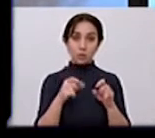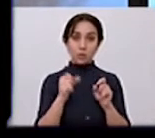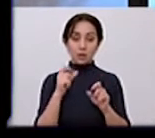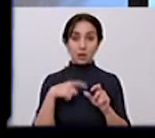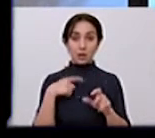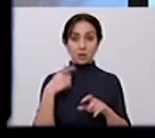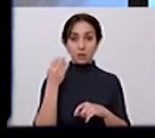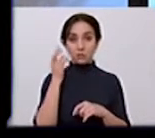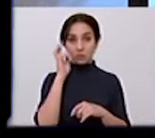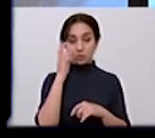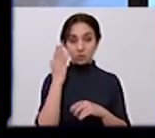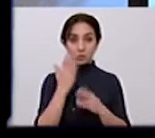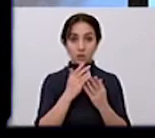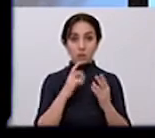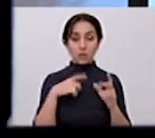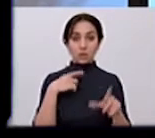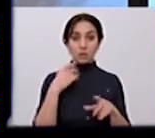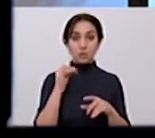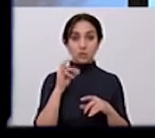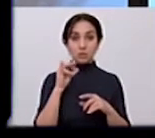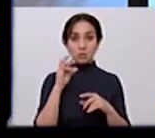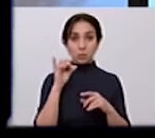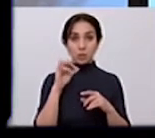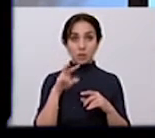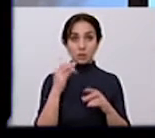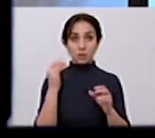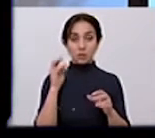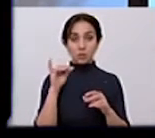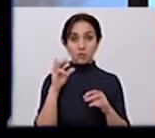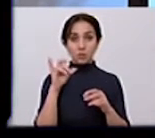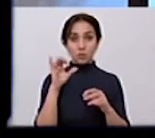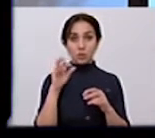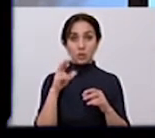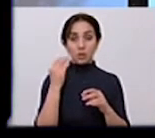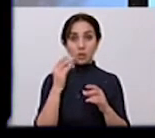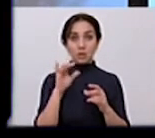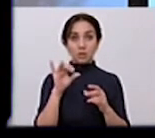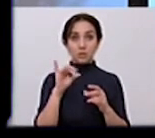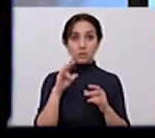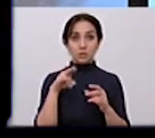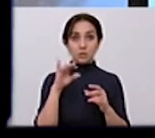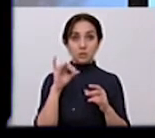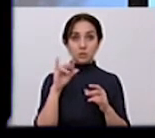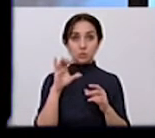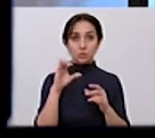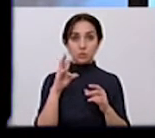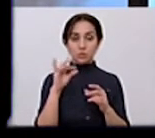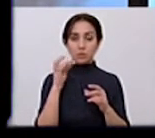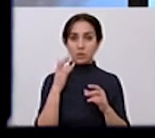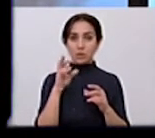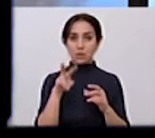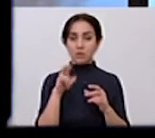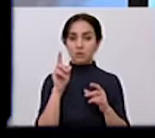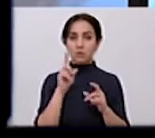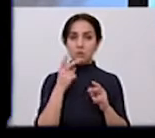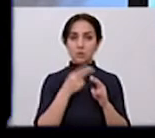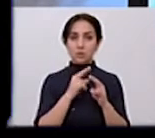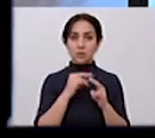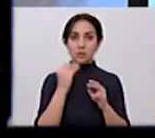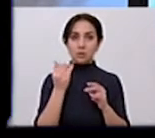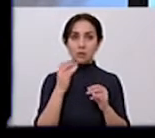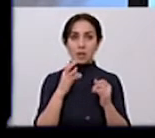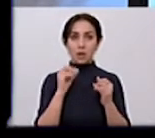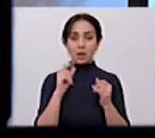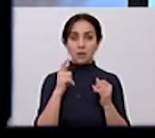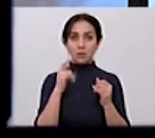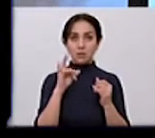Agrar davlat bor, agrar industrial davlat bor, industrial davlat bor. Industriya yoki agrar degani o'zi nima degani? Agrar degani ya'ni